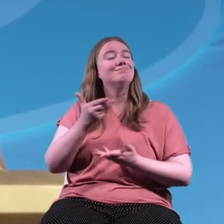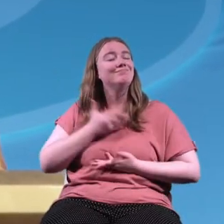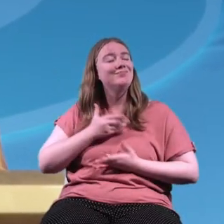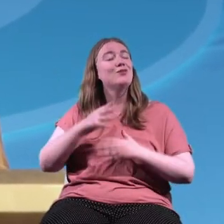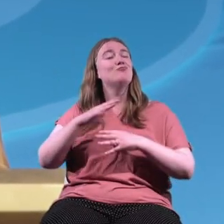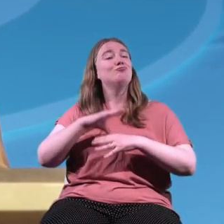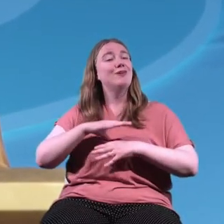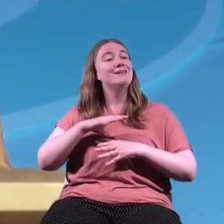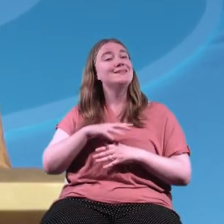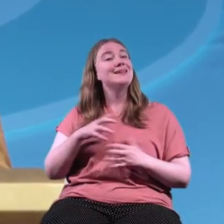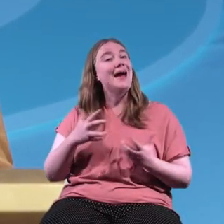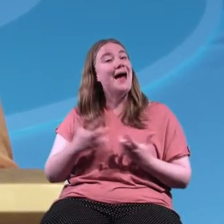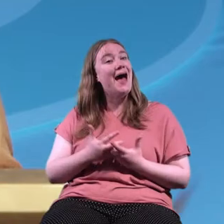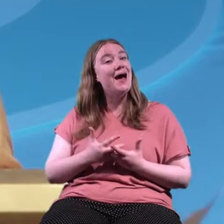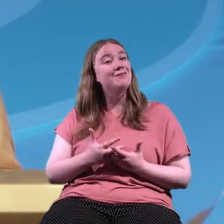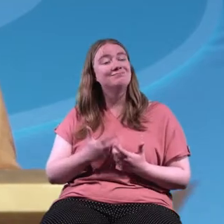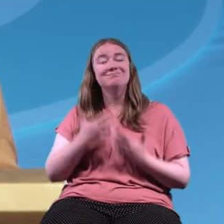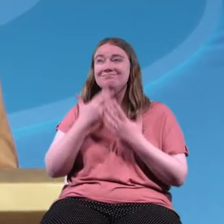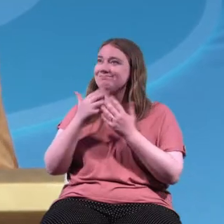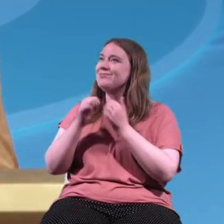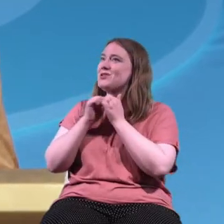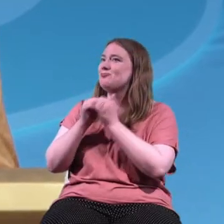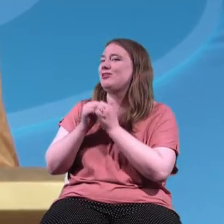gratitude. Let me pray.